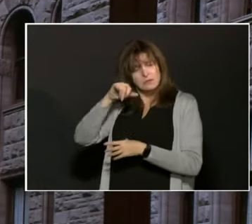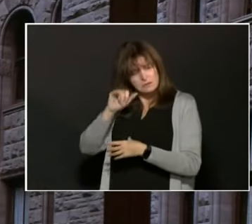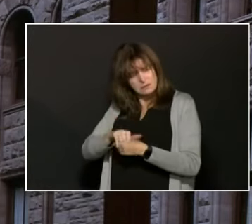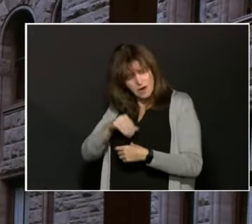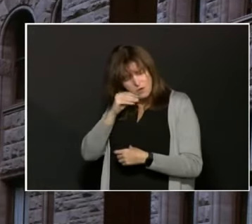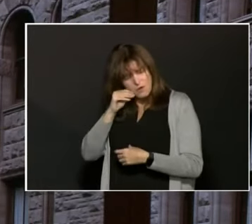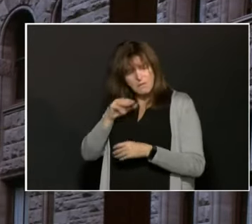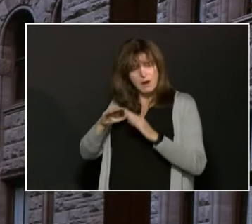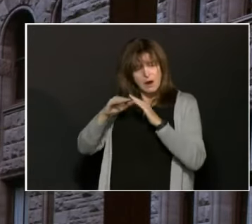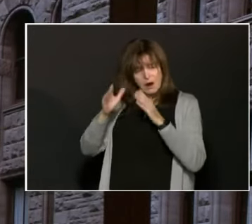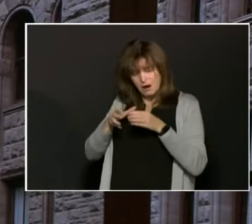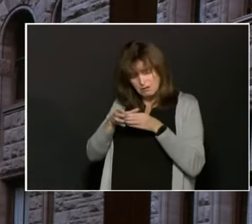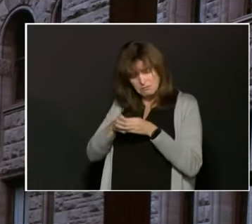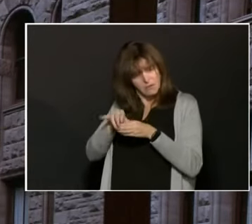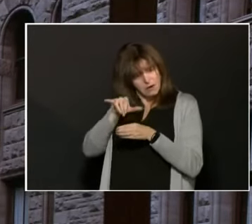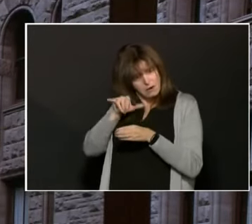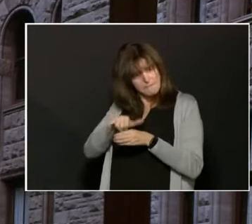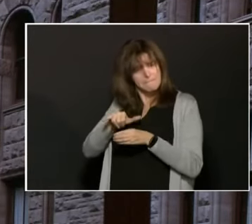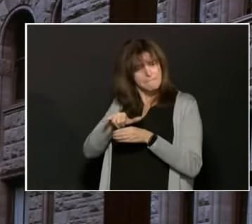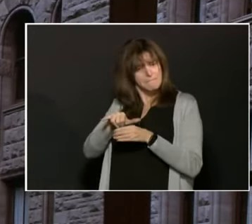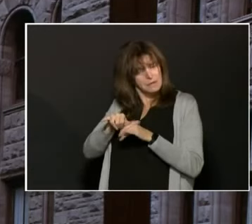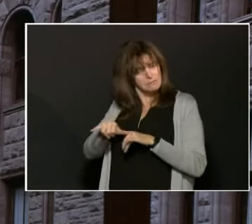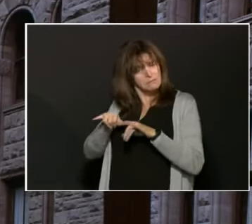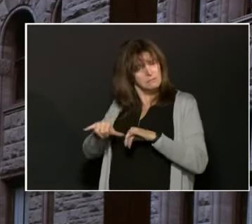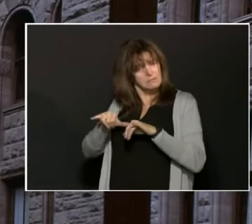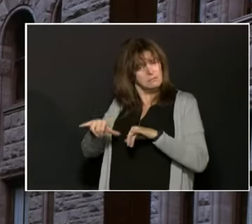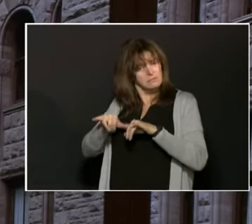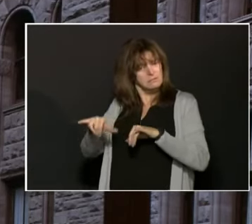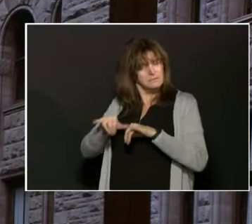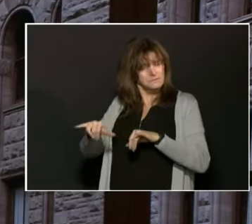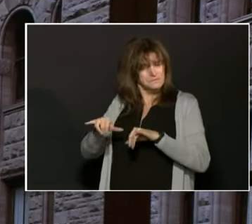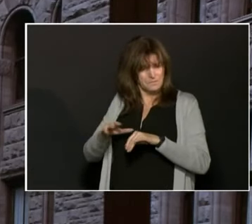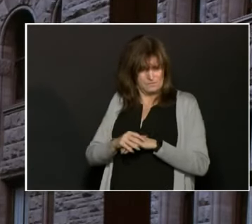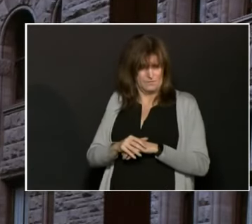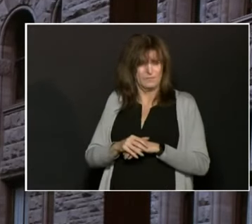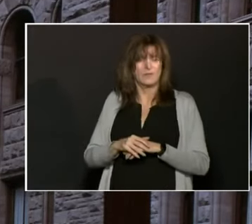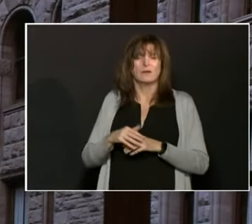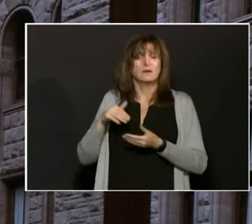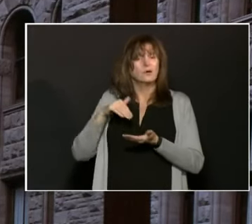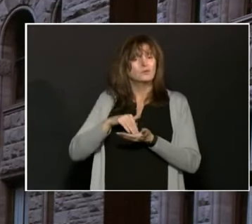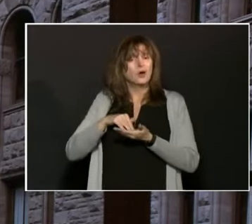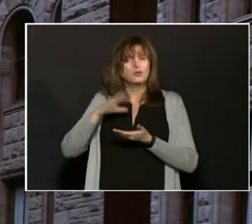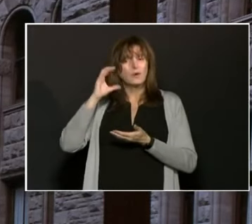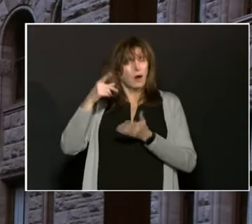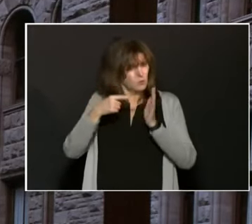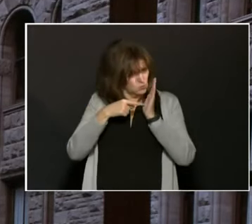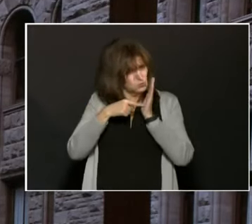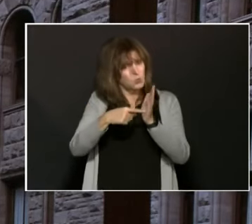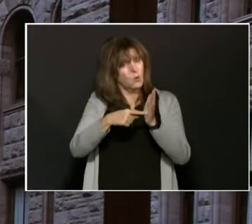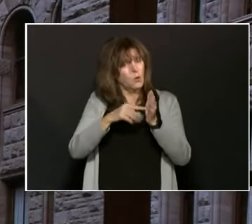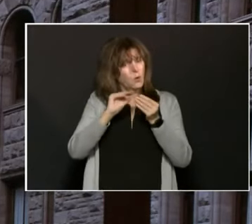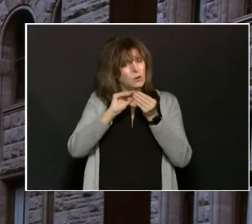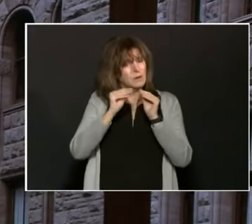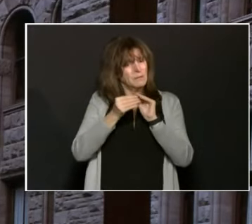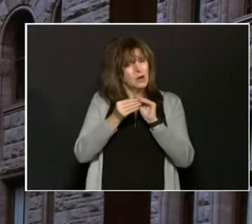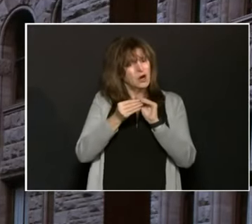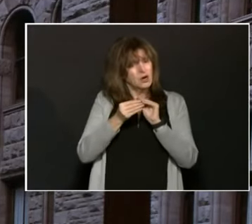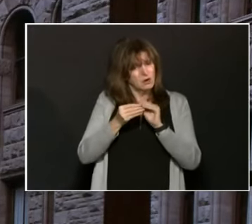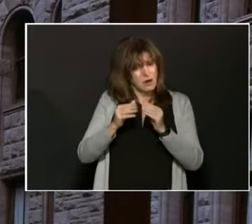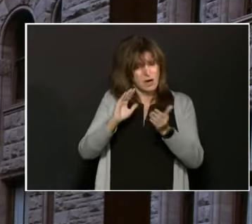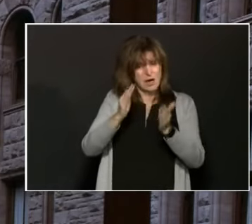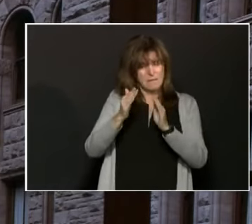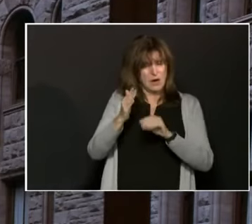as you saw with Dr. Brown's data, we're nowhere near what we did at the first wave when we drove that down. That limited mobility